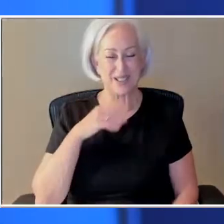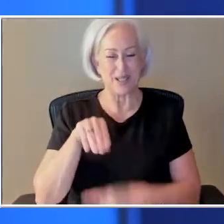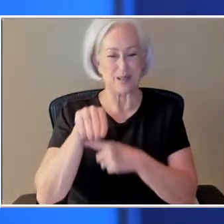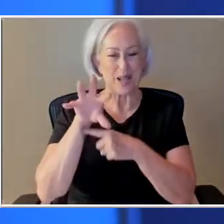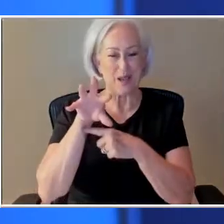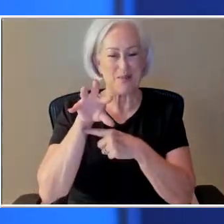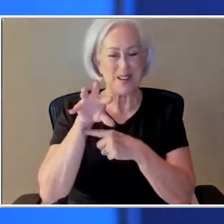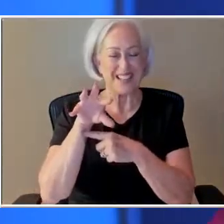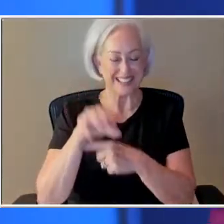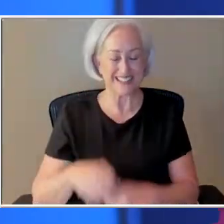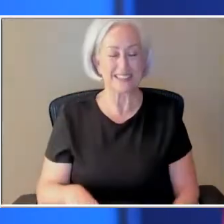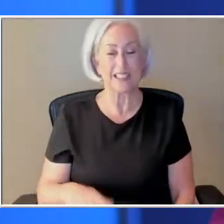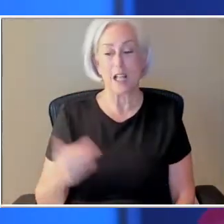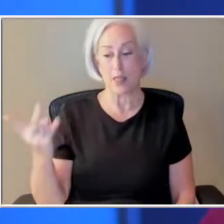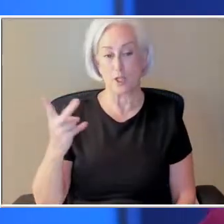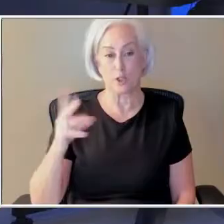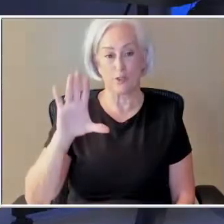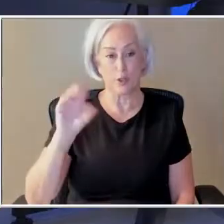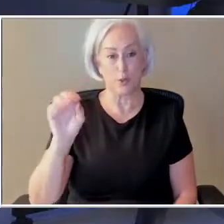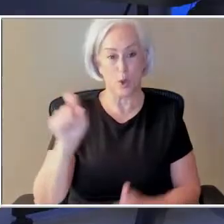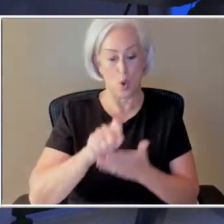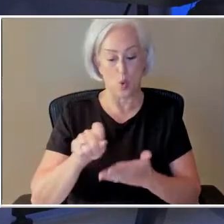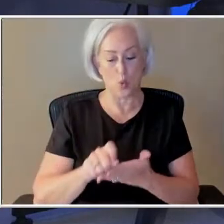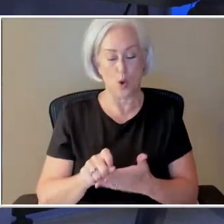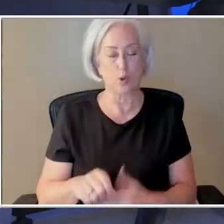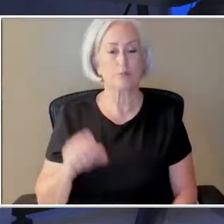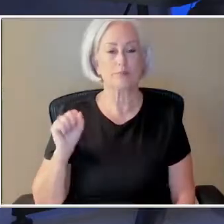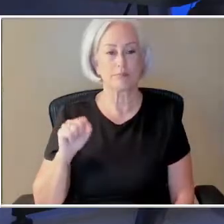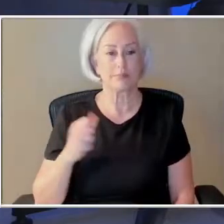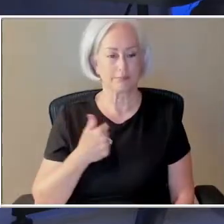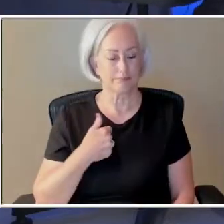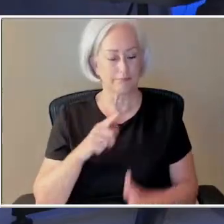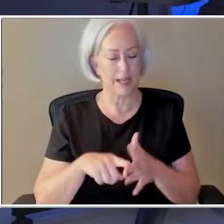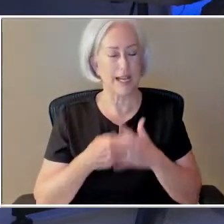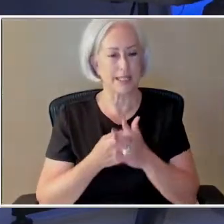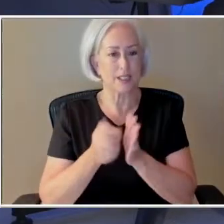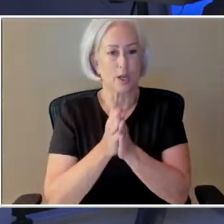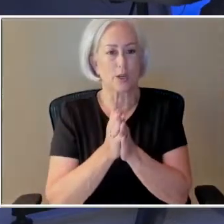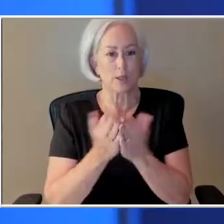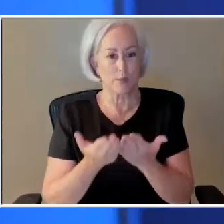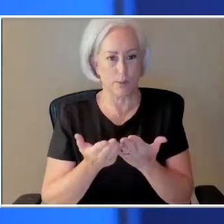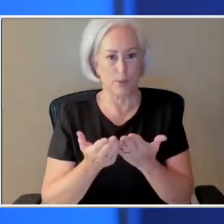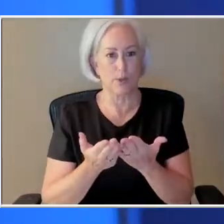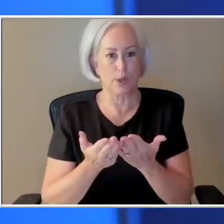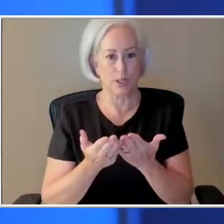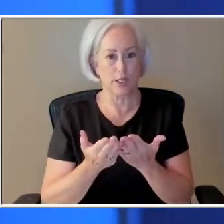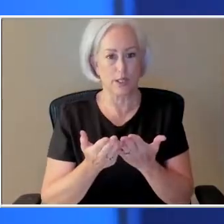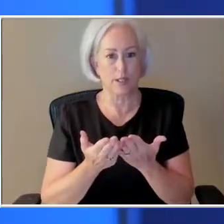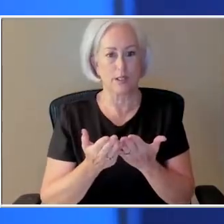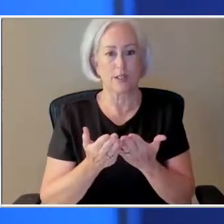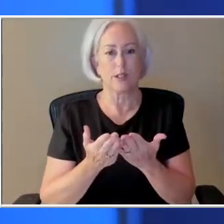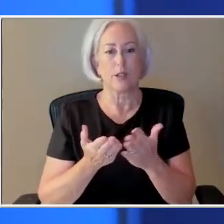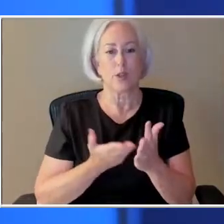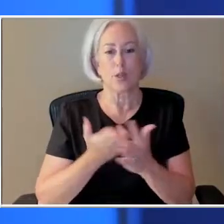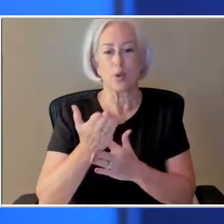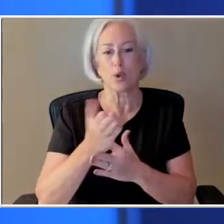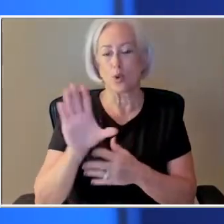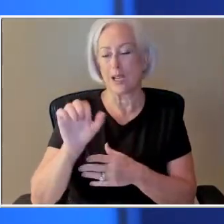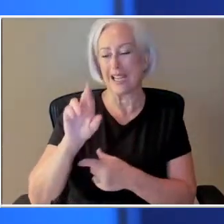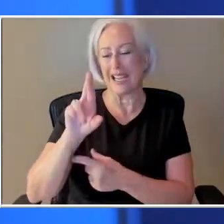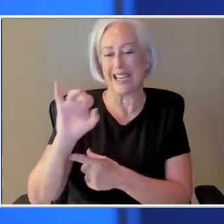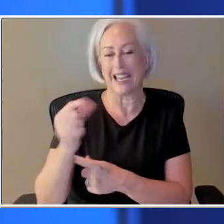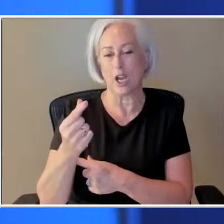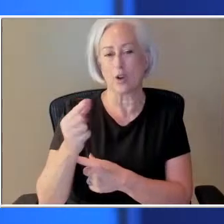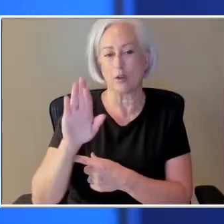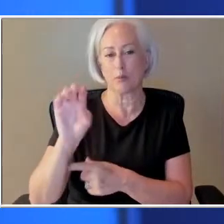and David co-wrote this book? Yeah, I started it in a Caring Bridge website that allows you to